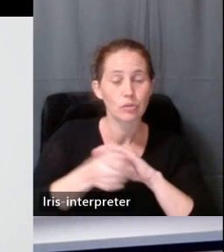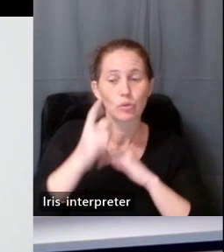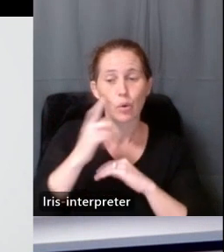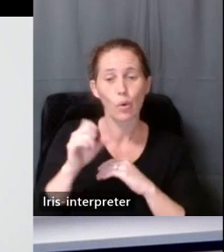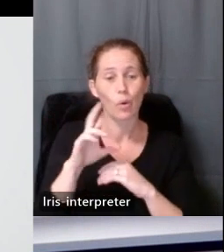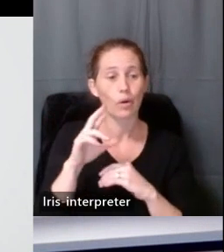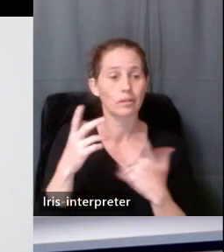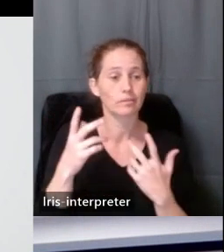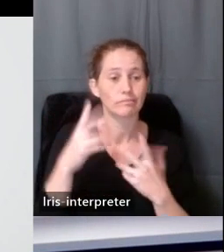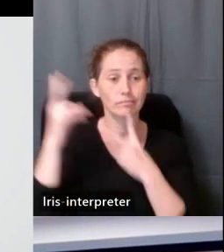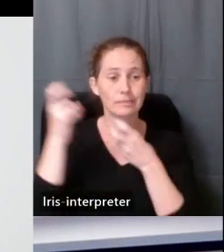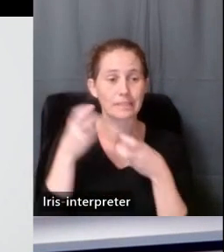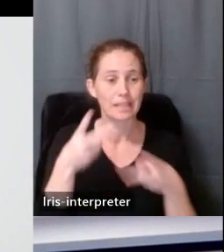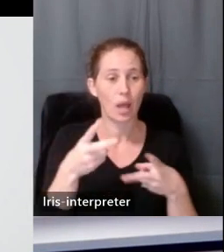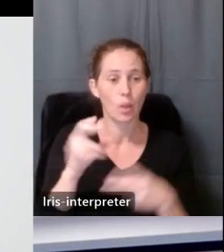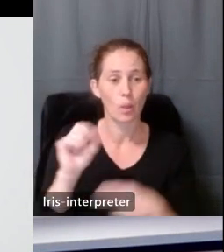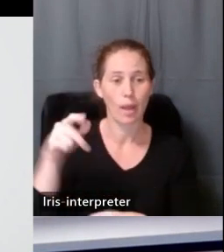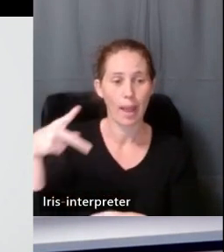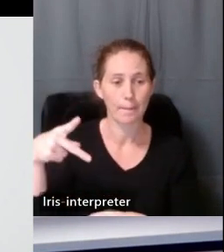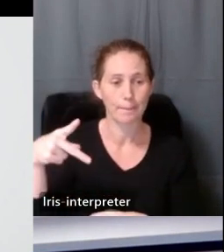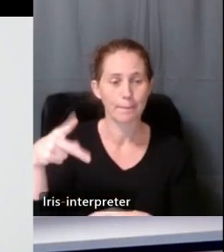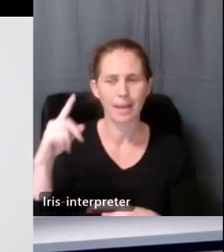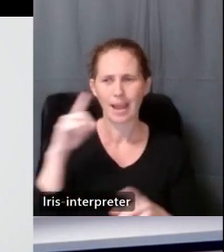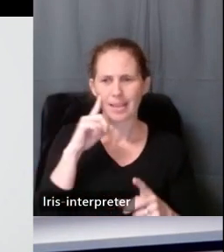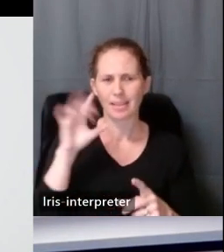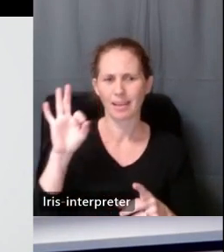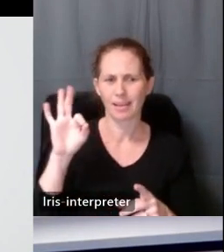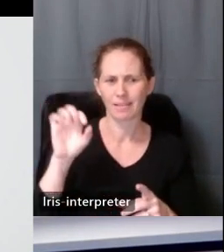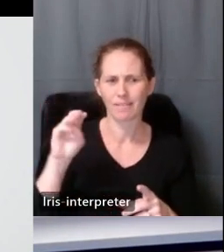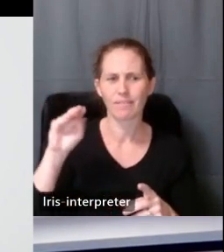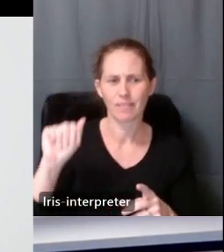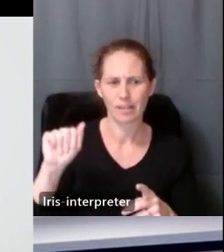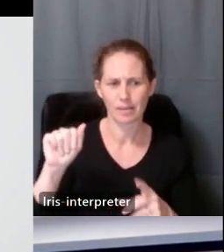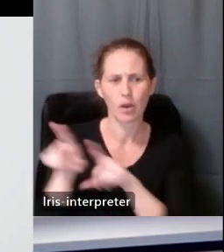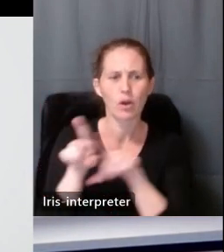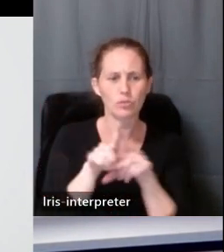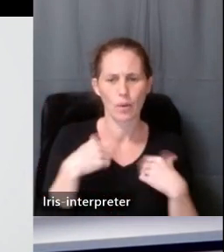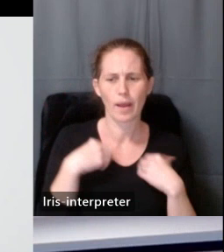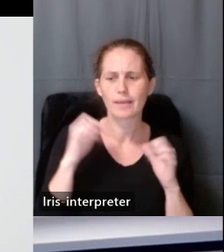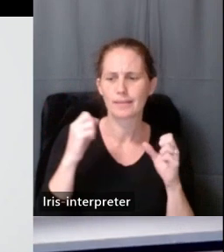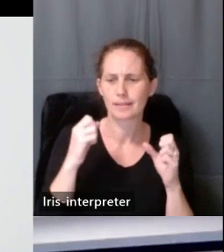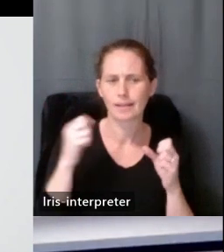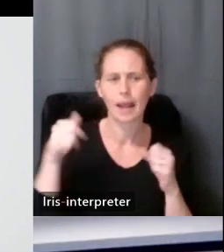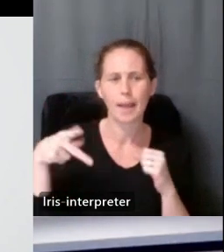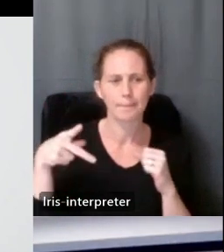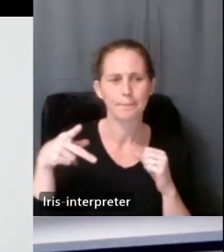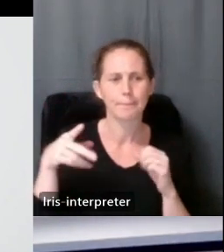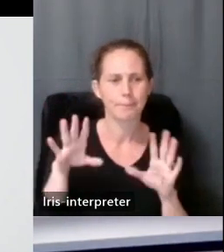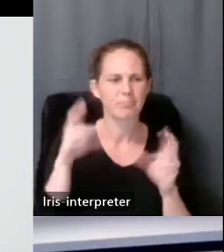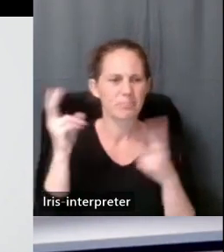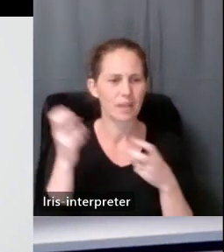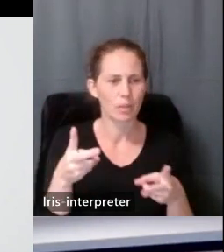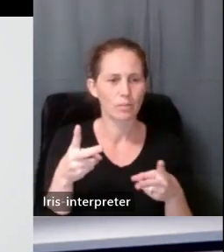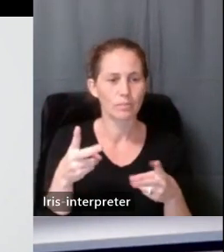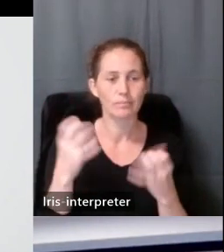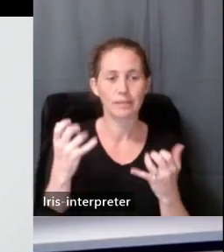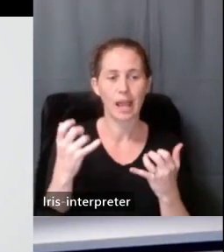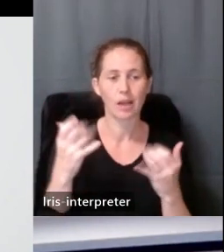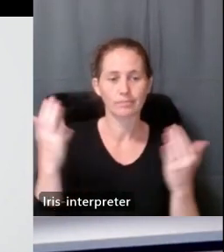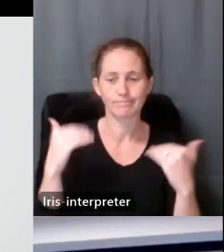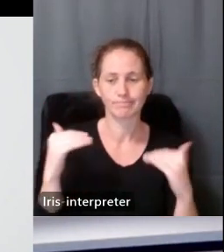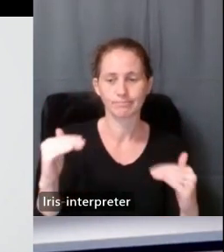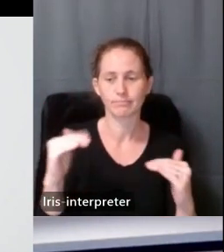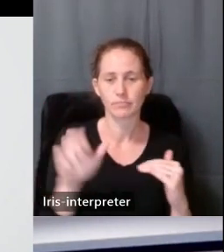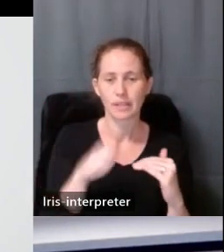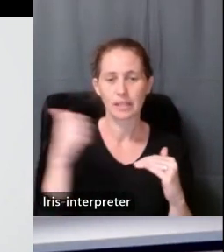by downloading their app. And I believe FEMA also has an app as well. So let's now move to